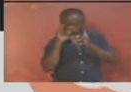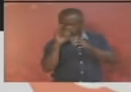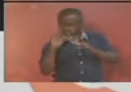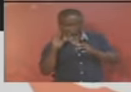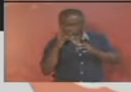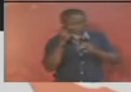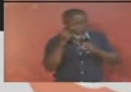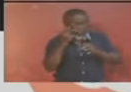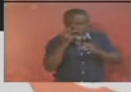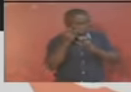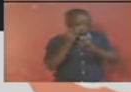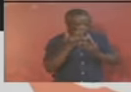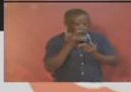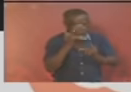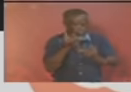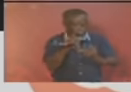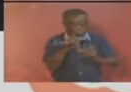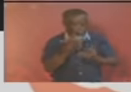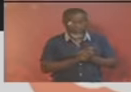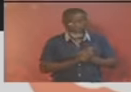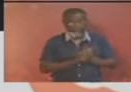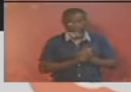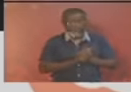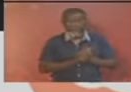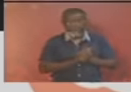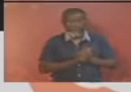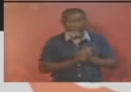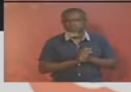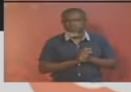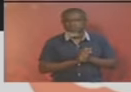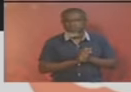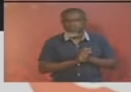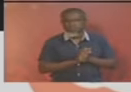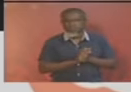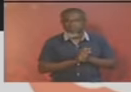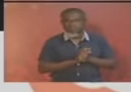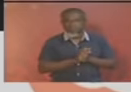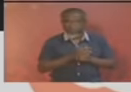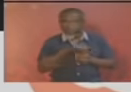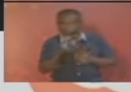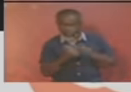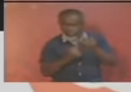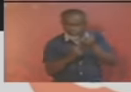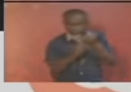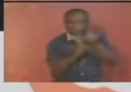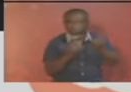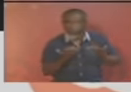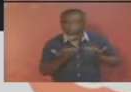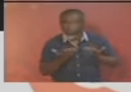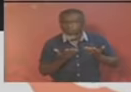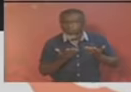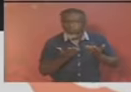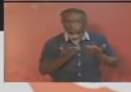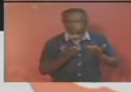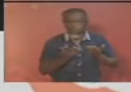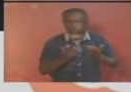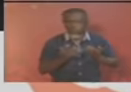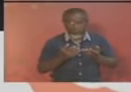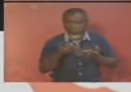In terms of other support, we help in terms of providing information for vaccination,